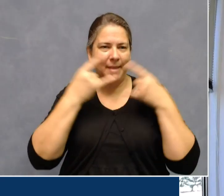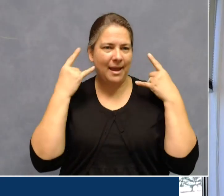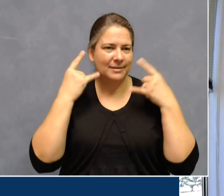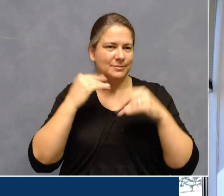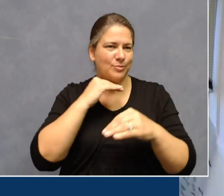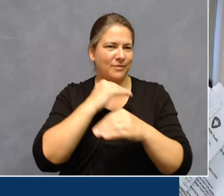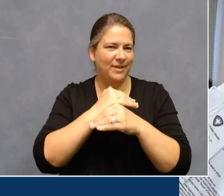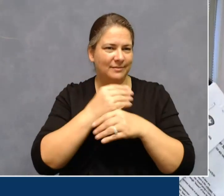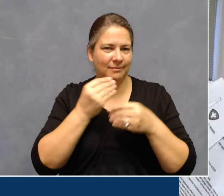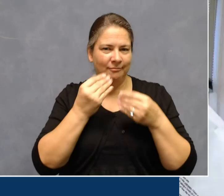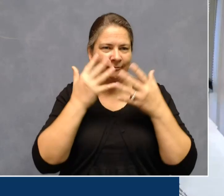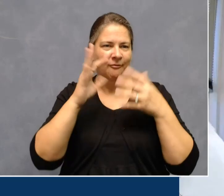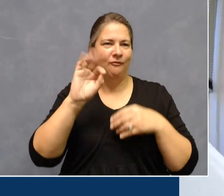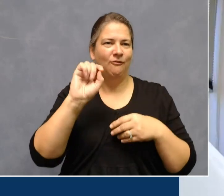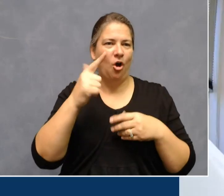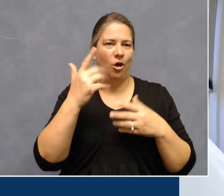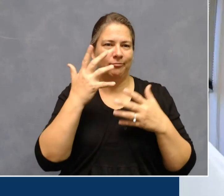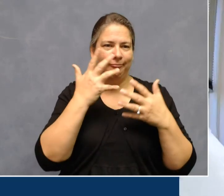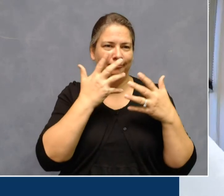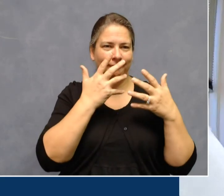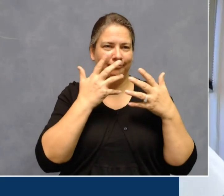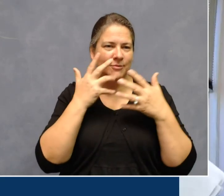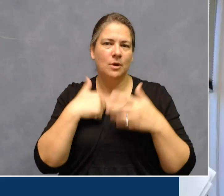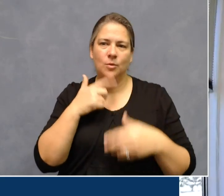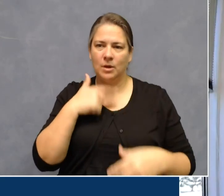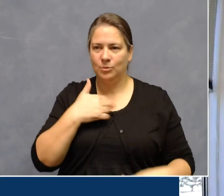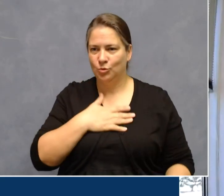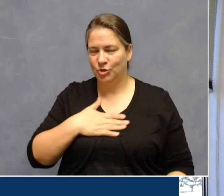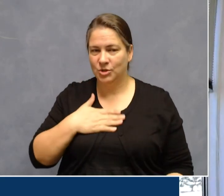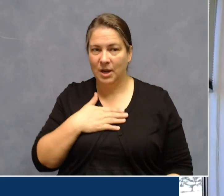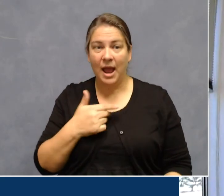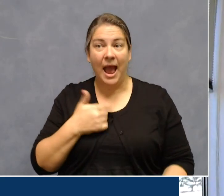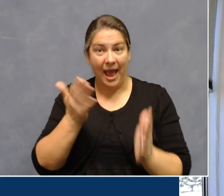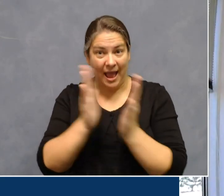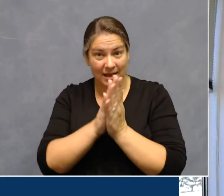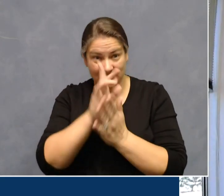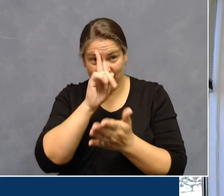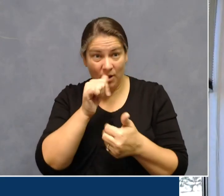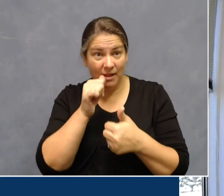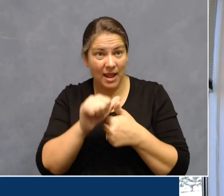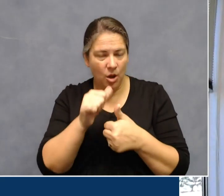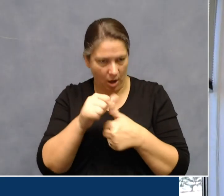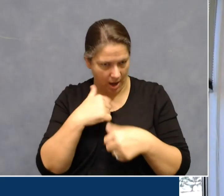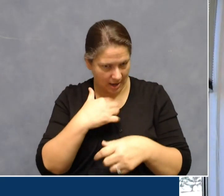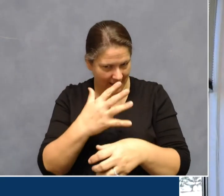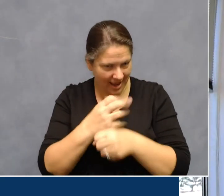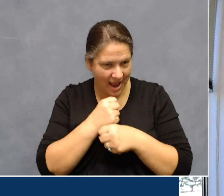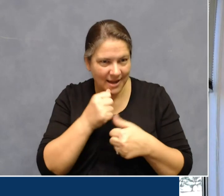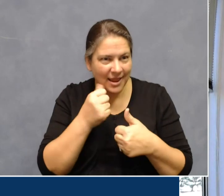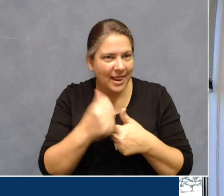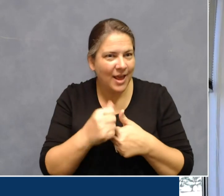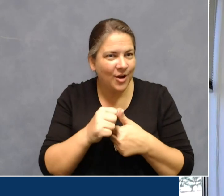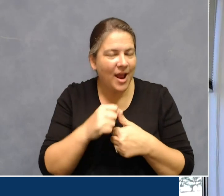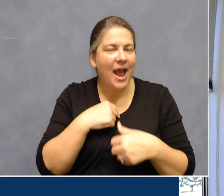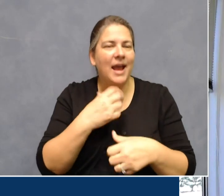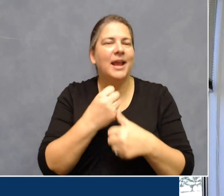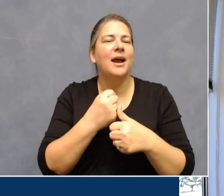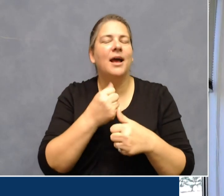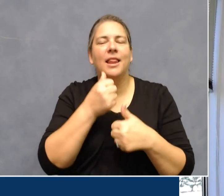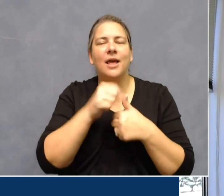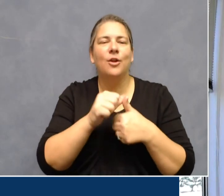I asked people to write me letters. I've got letters here. I got letters from Louisville, Stanford,